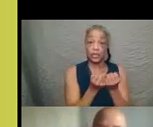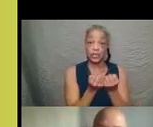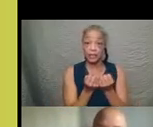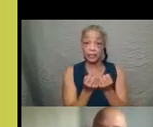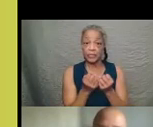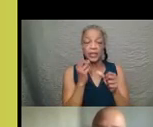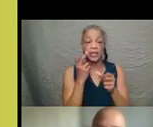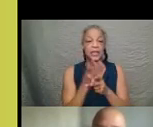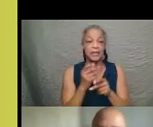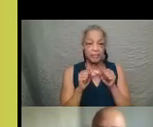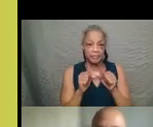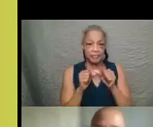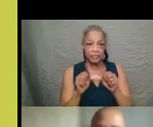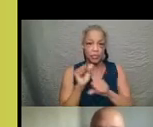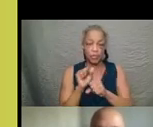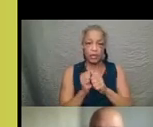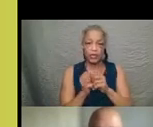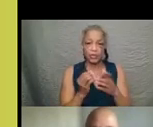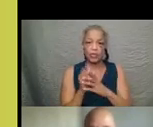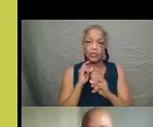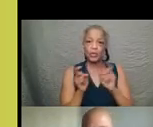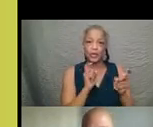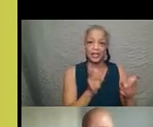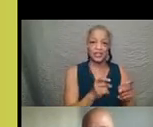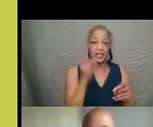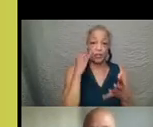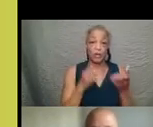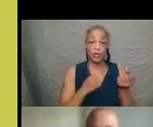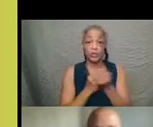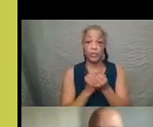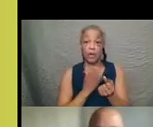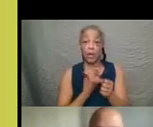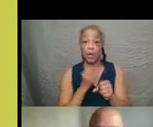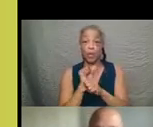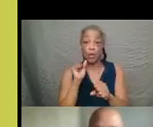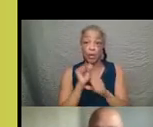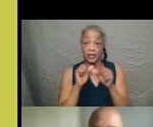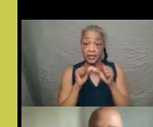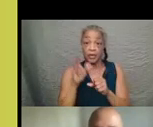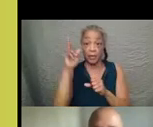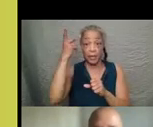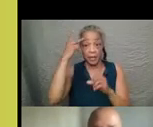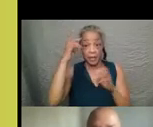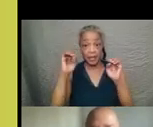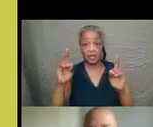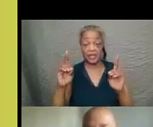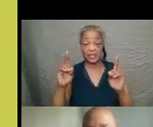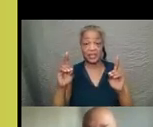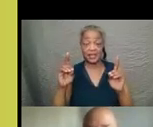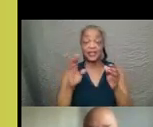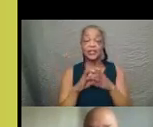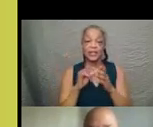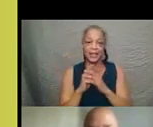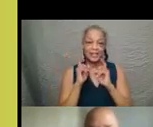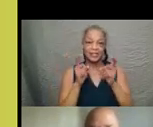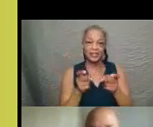going through donations. And so if you'd like to support our work to keep doing political education like this, you can make donations